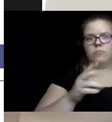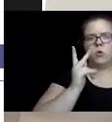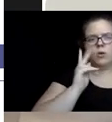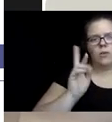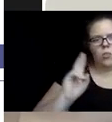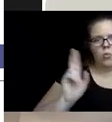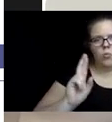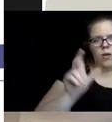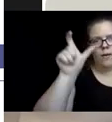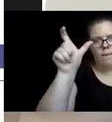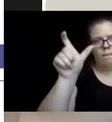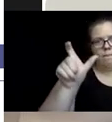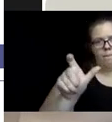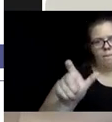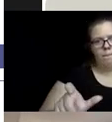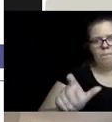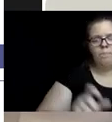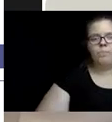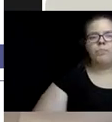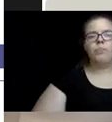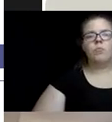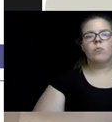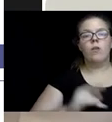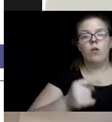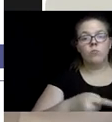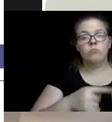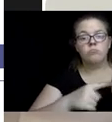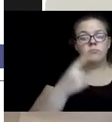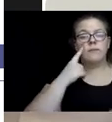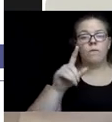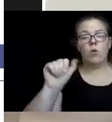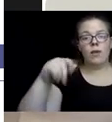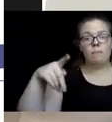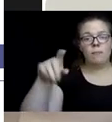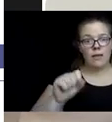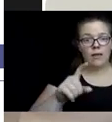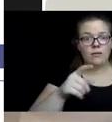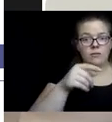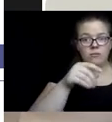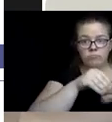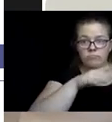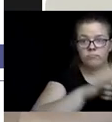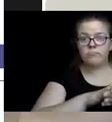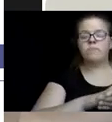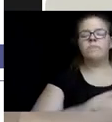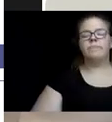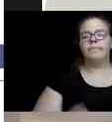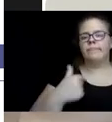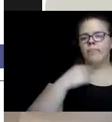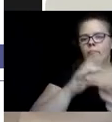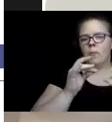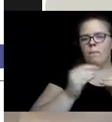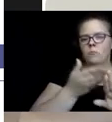this page. The criteria for adult protective services are noted. I mentioned